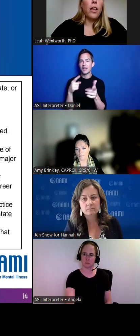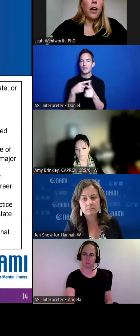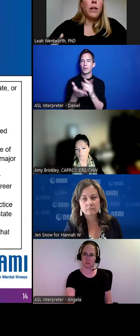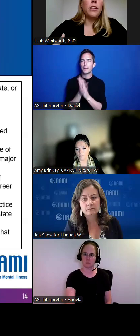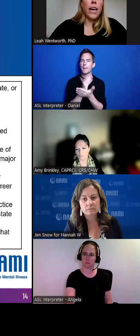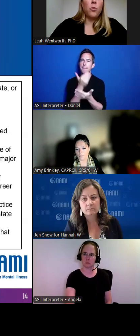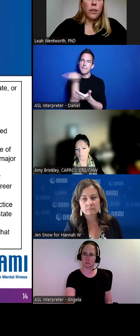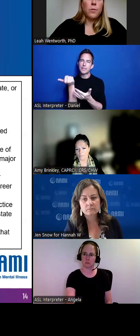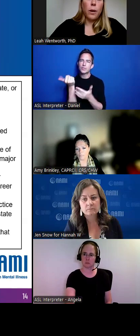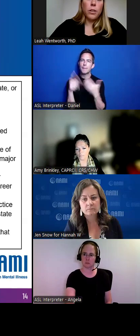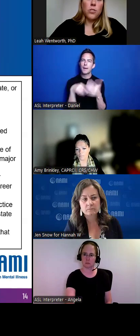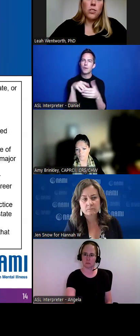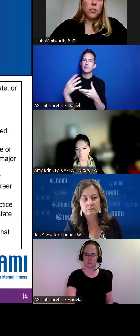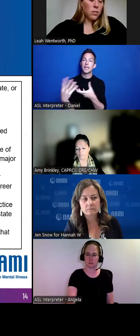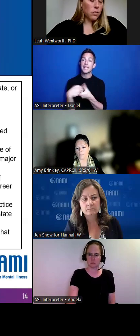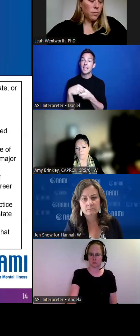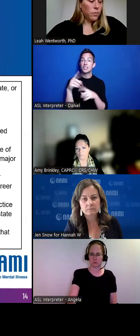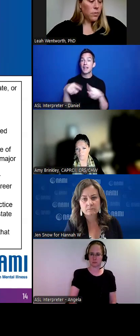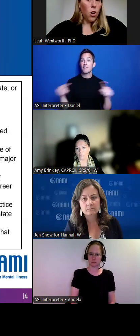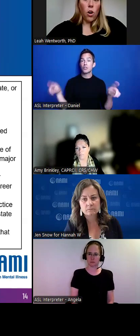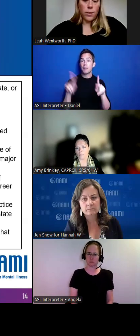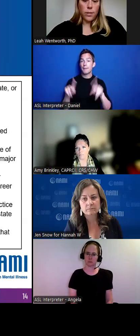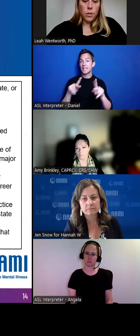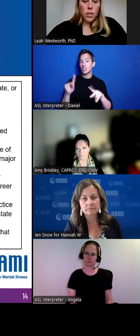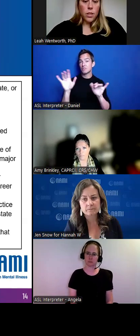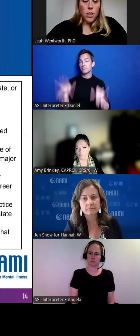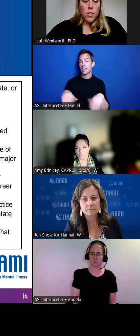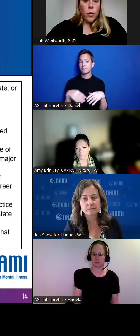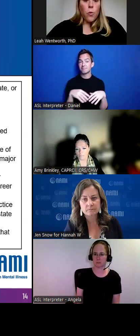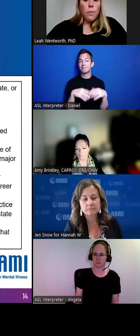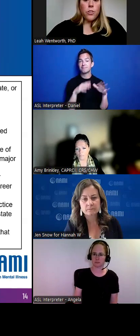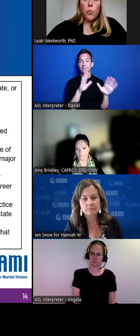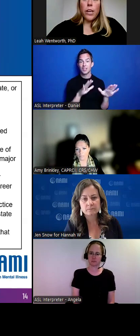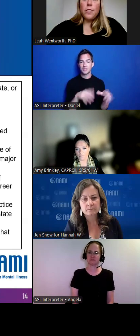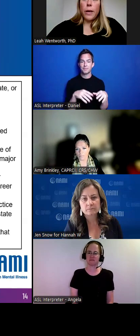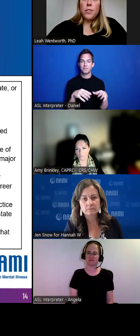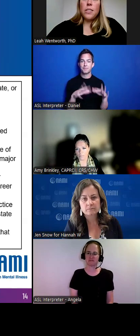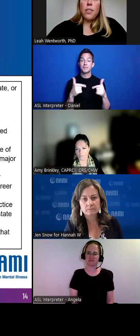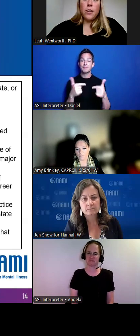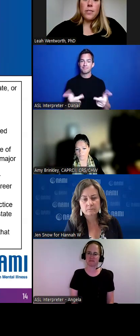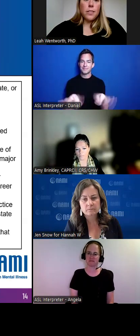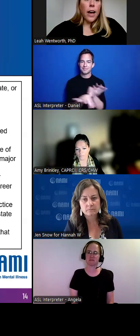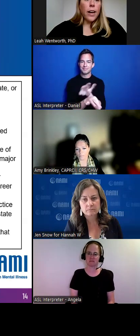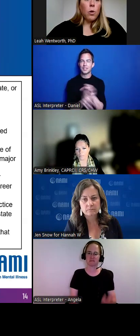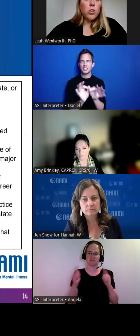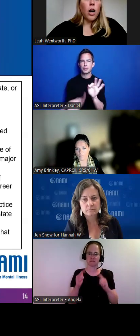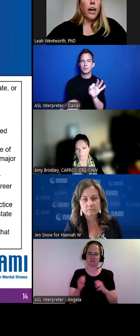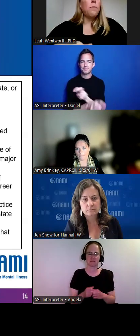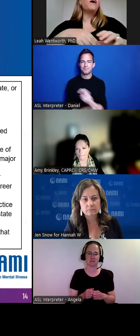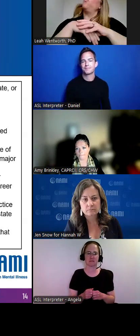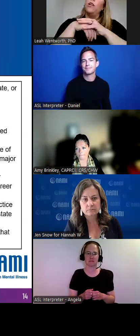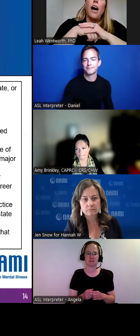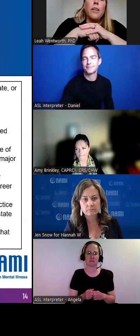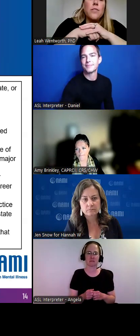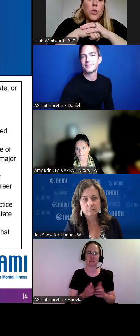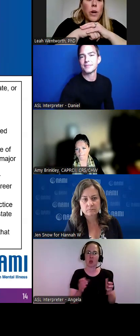about engaging with diverse populations. Awesome. So I want to make sure we give space to this slide where we're talking